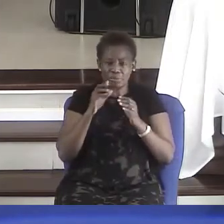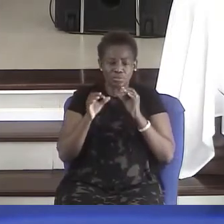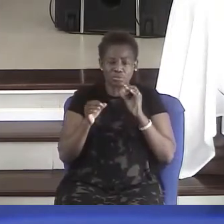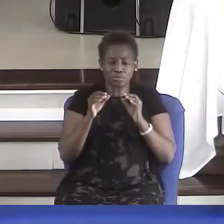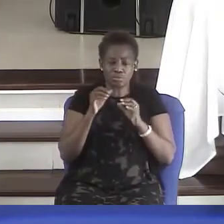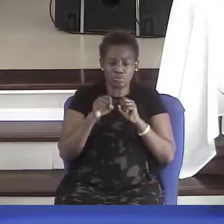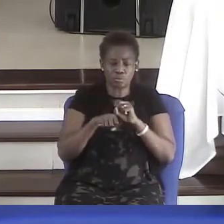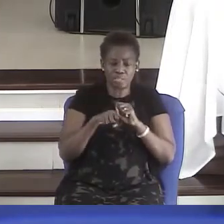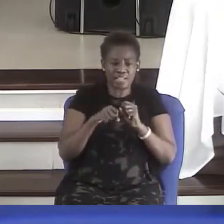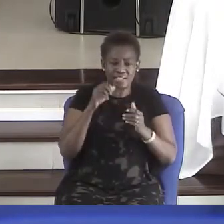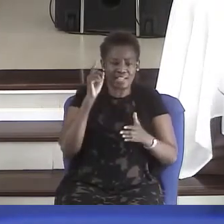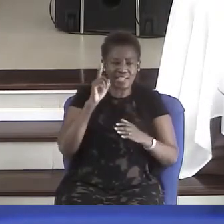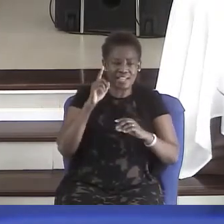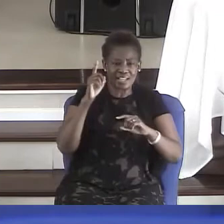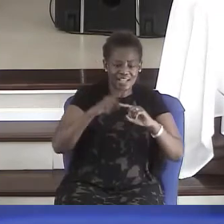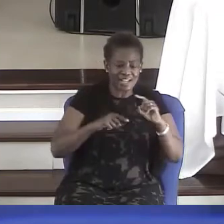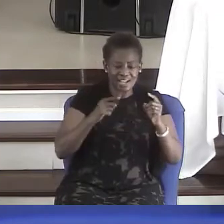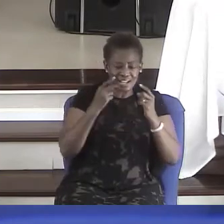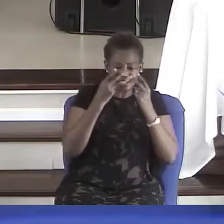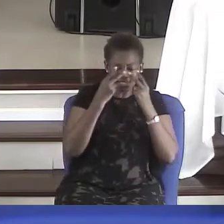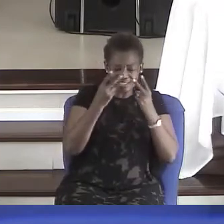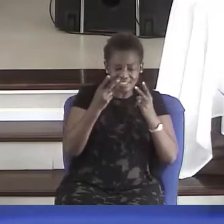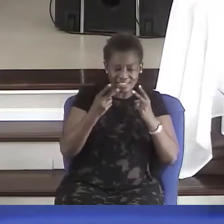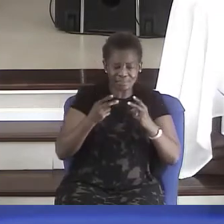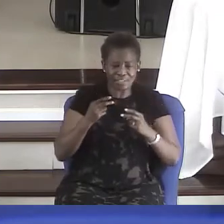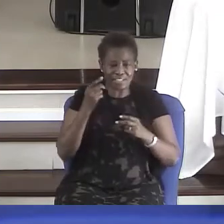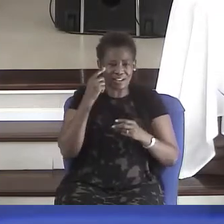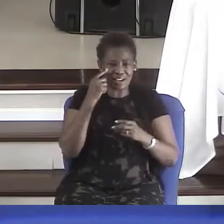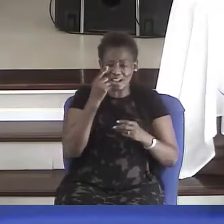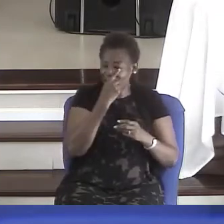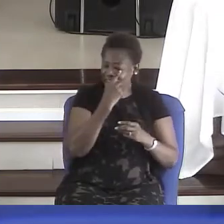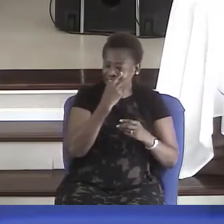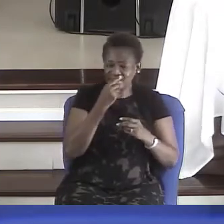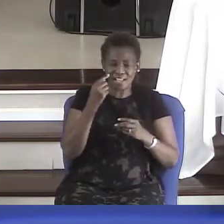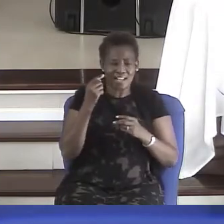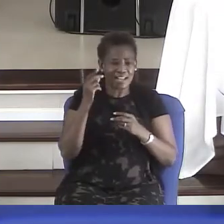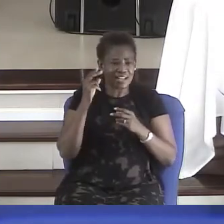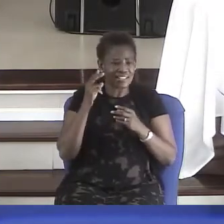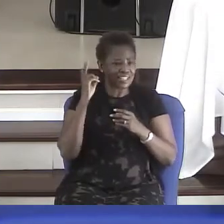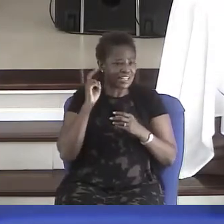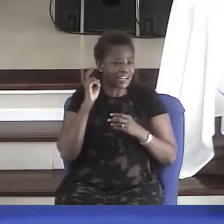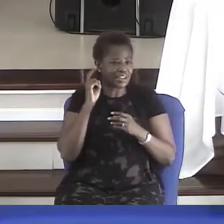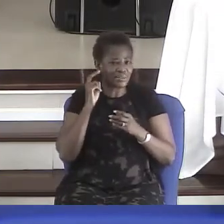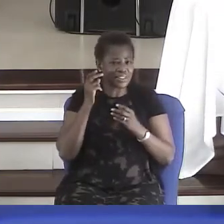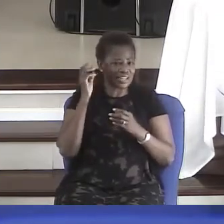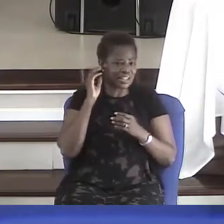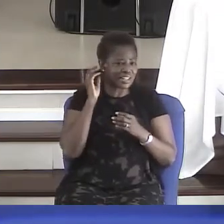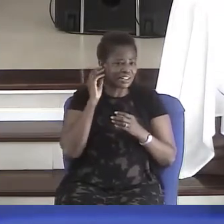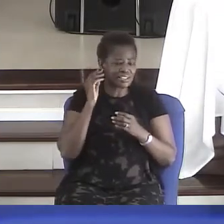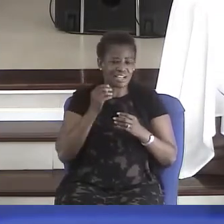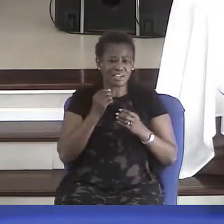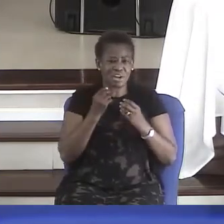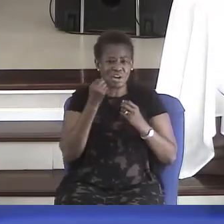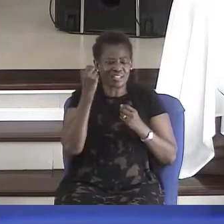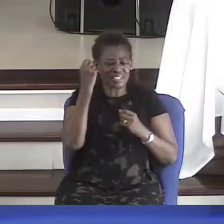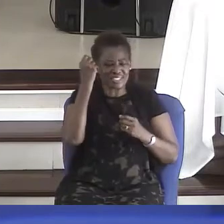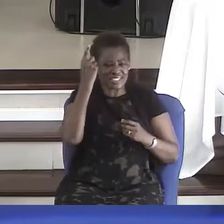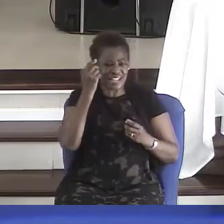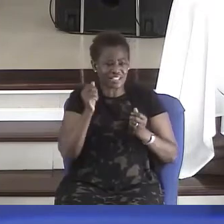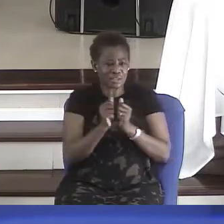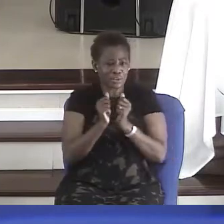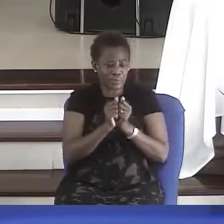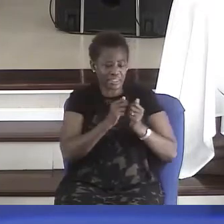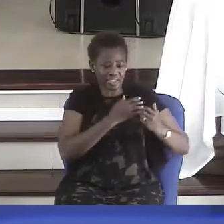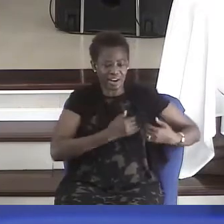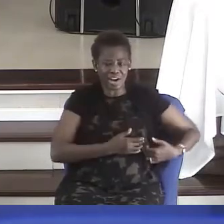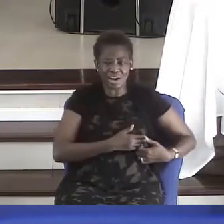and hear with their ears and understand with their heart and should be converted and I